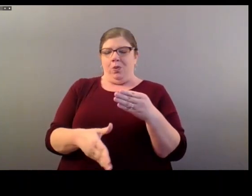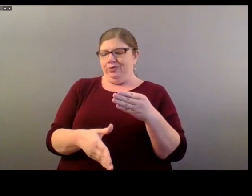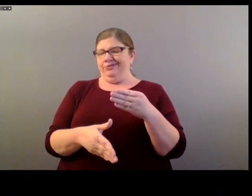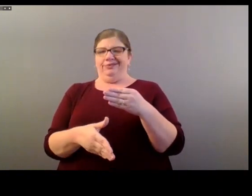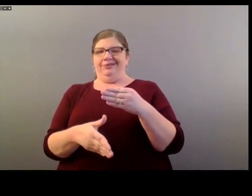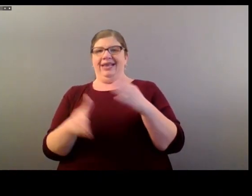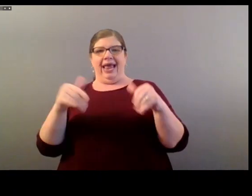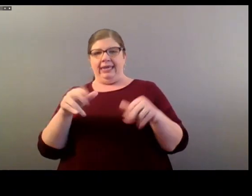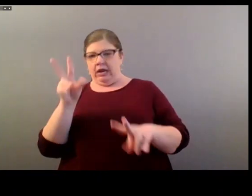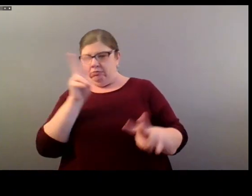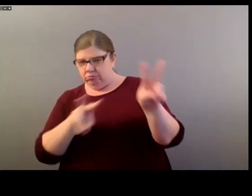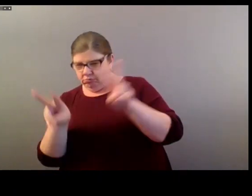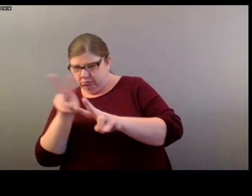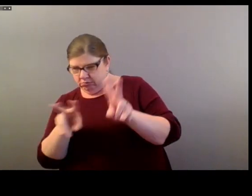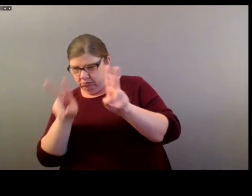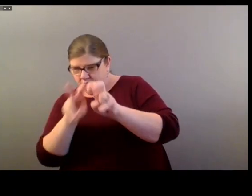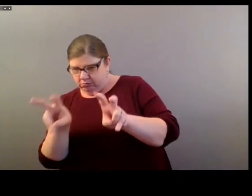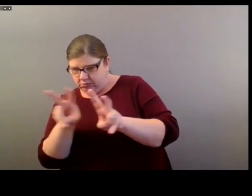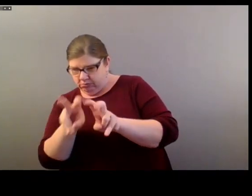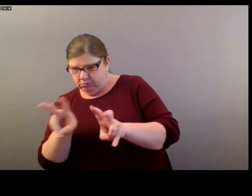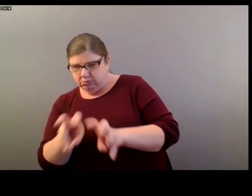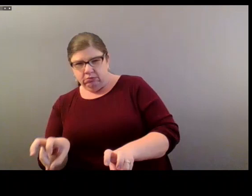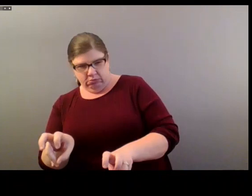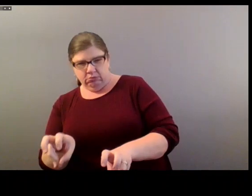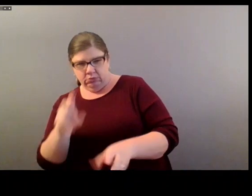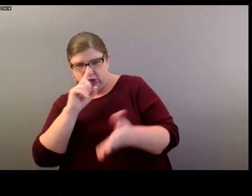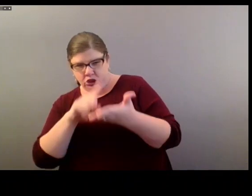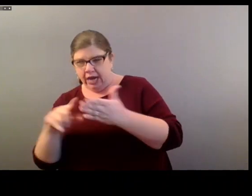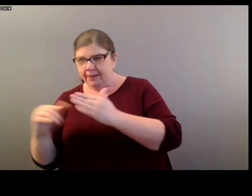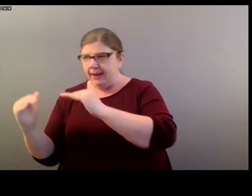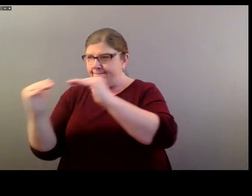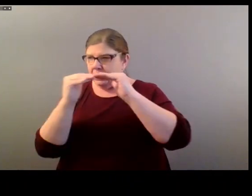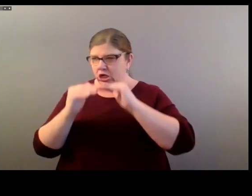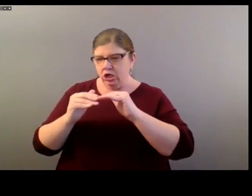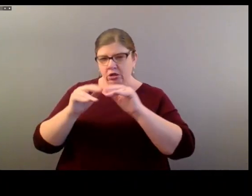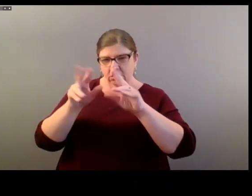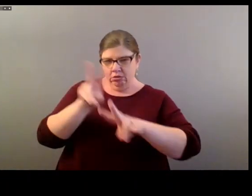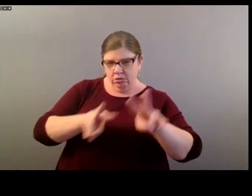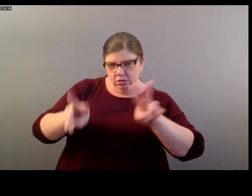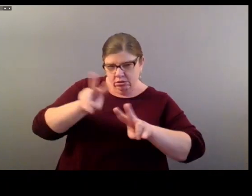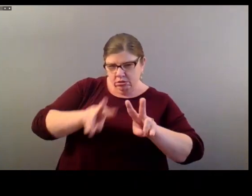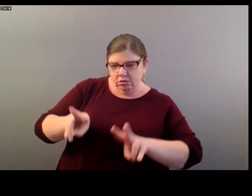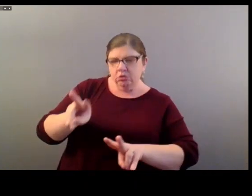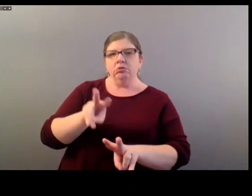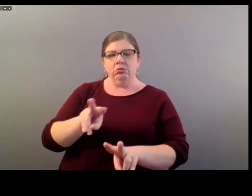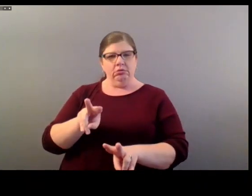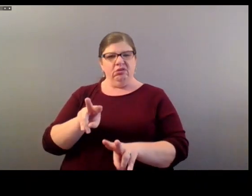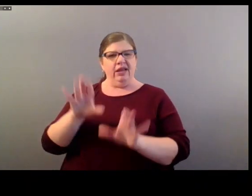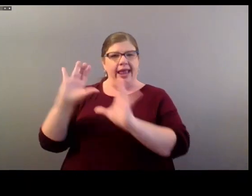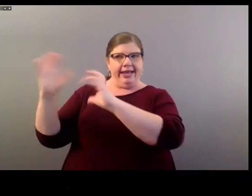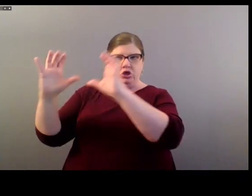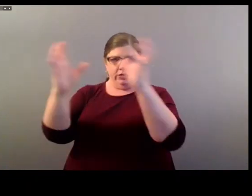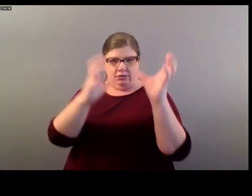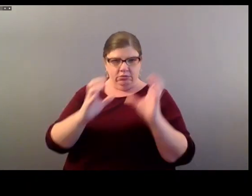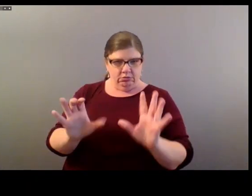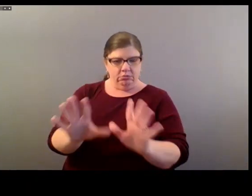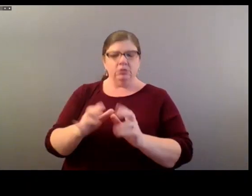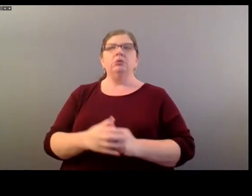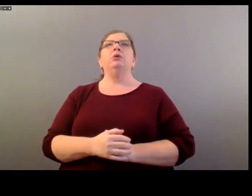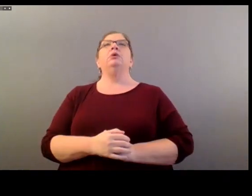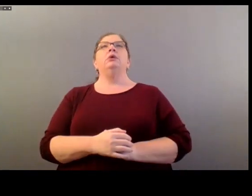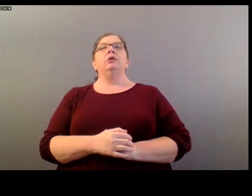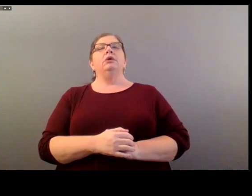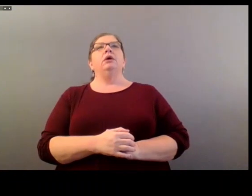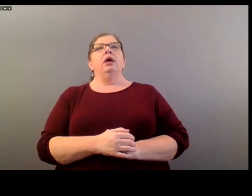vetted by peer reviewed entities, and I